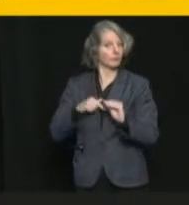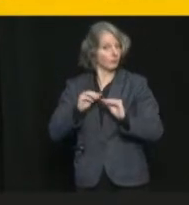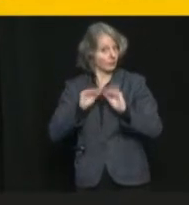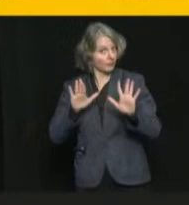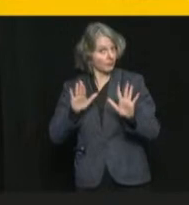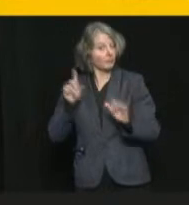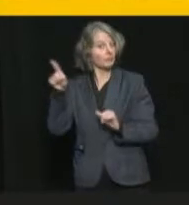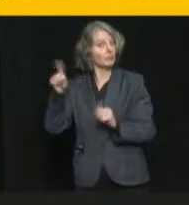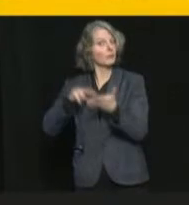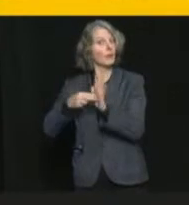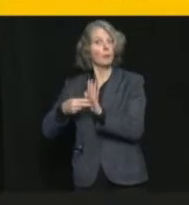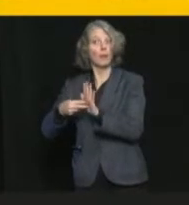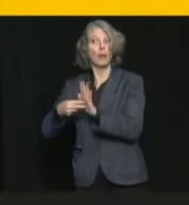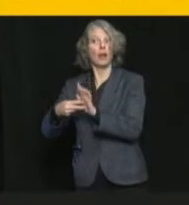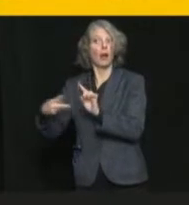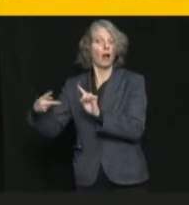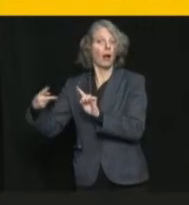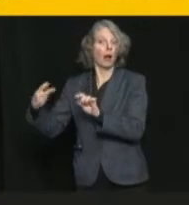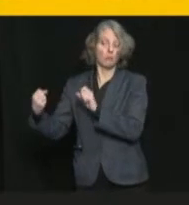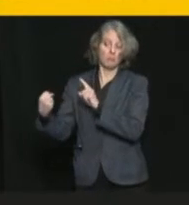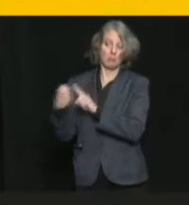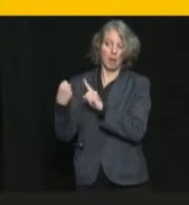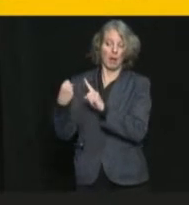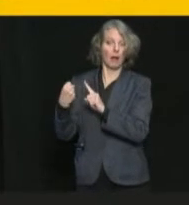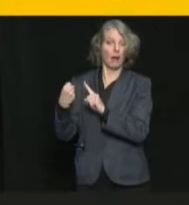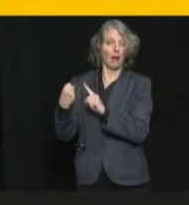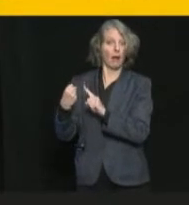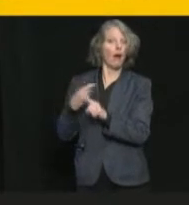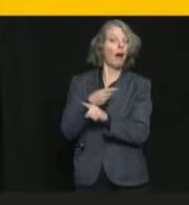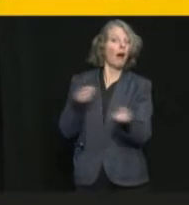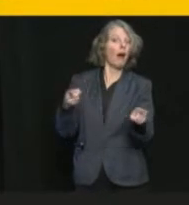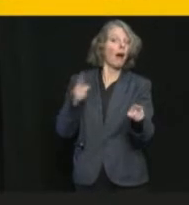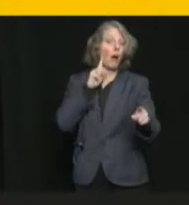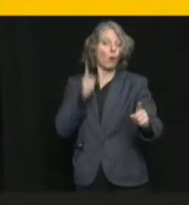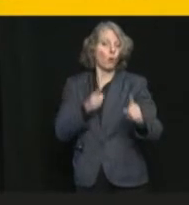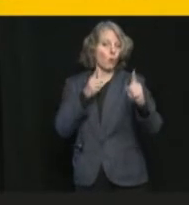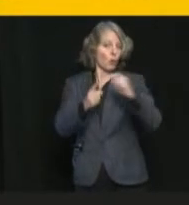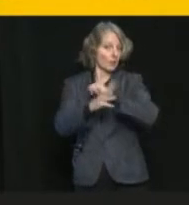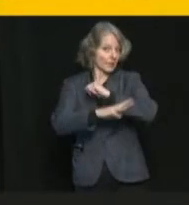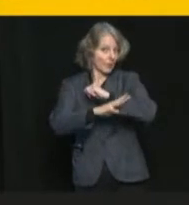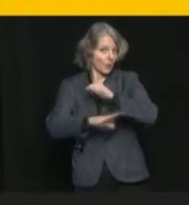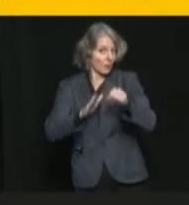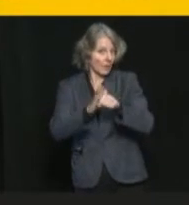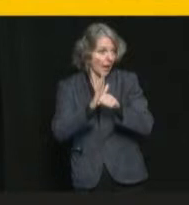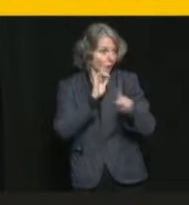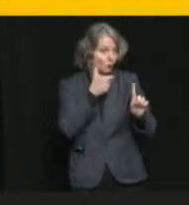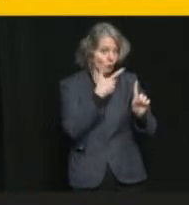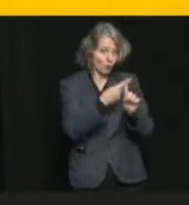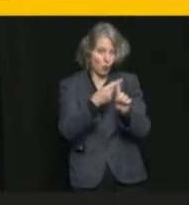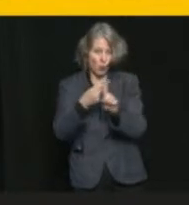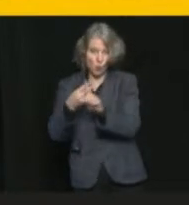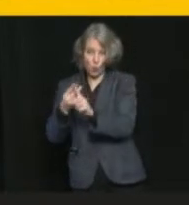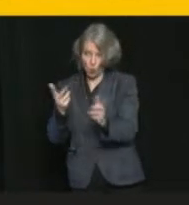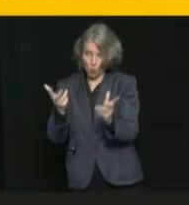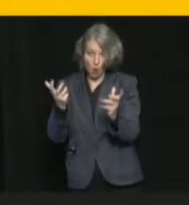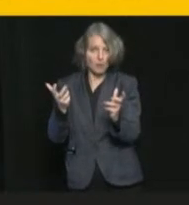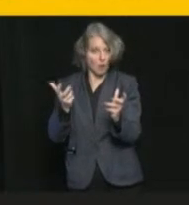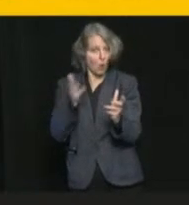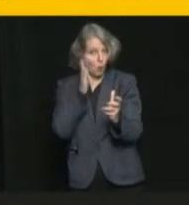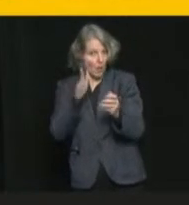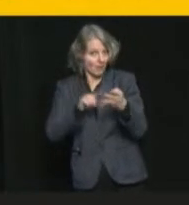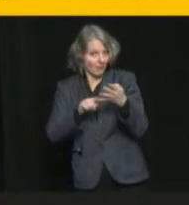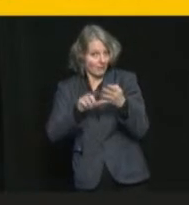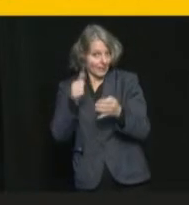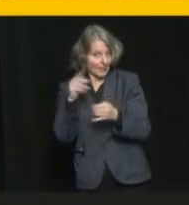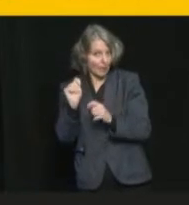does not impact our goal to have enough vaccines available by September for every Canadian who wants one. It will